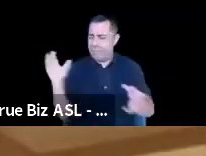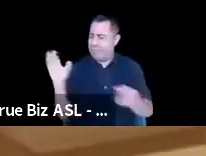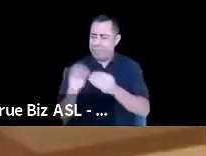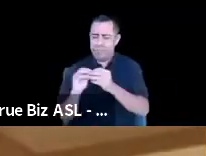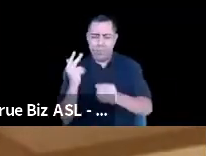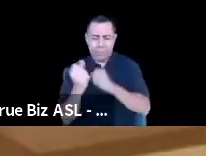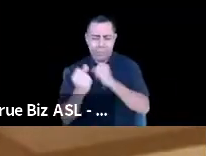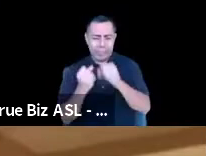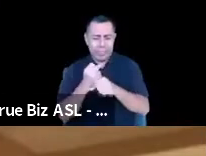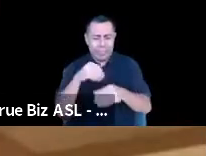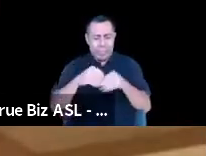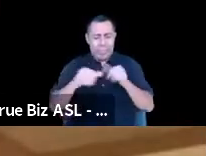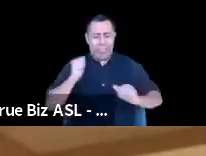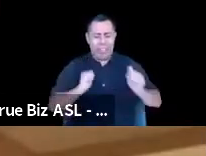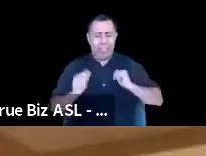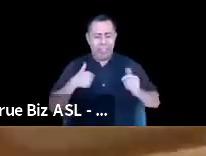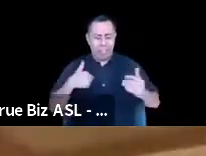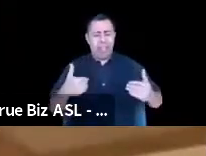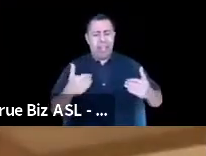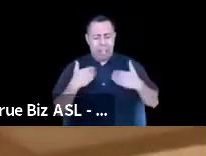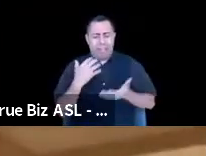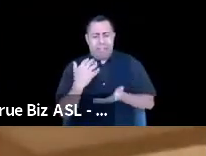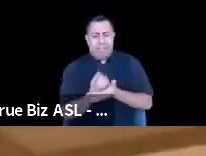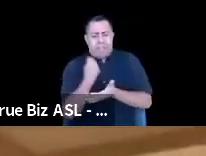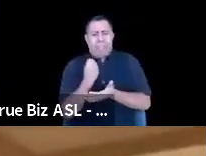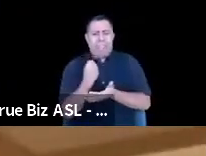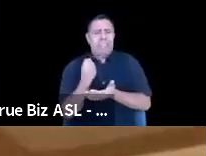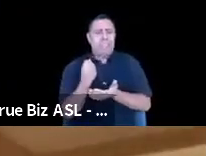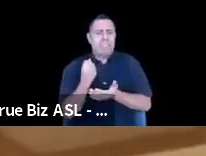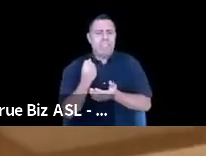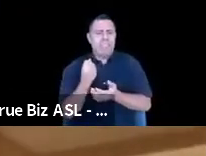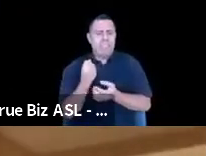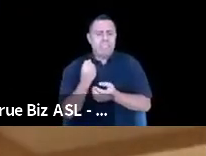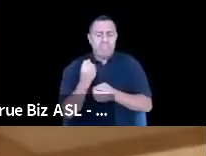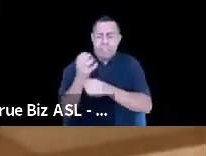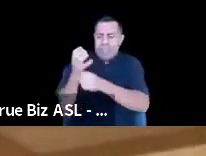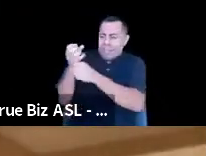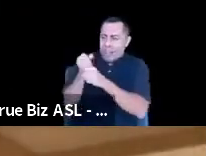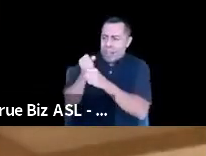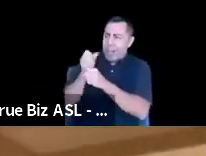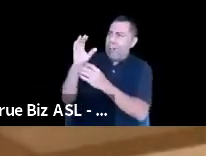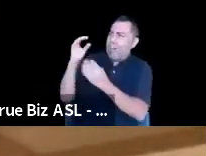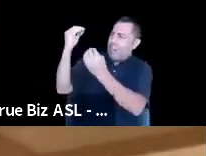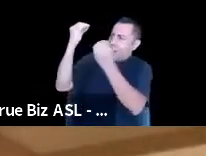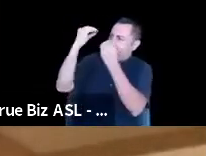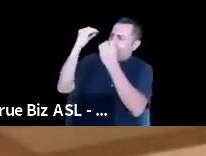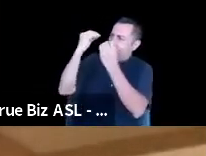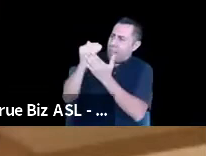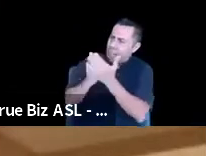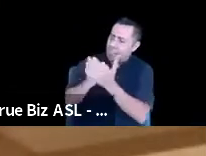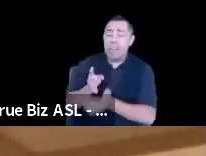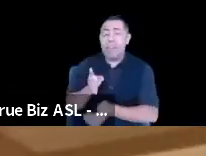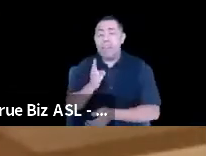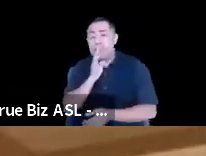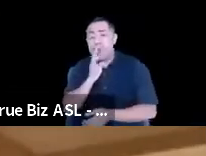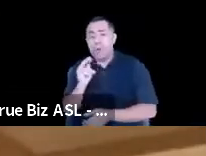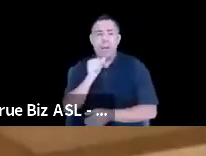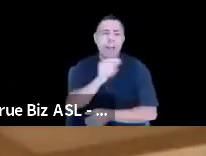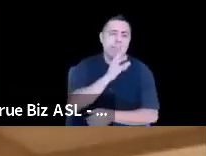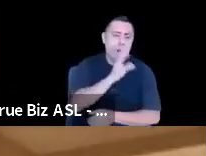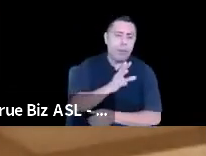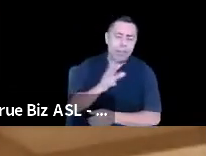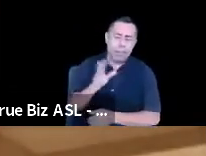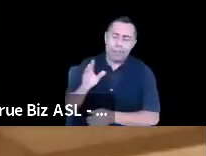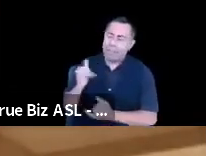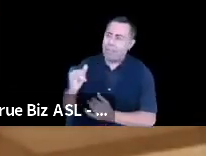had the privilege of receiving these lessons, spoken and unspoken, and even being able to pass them on